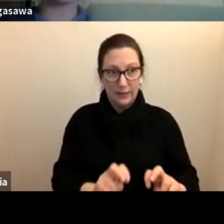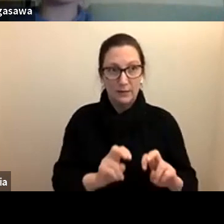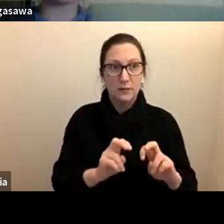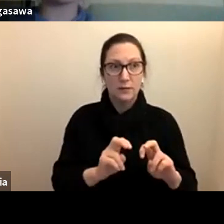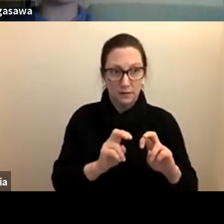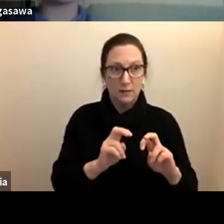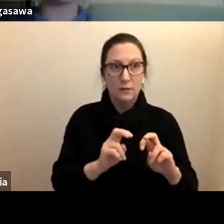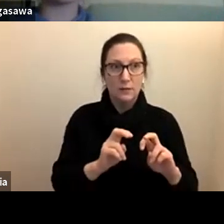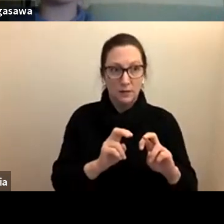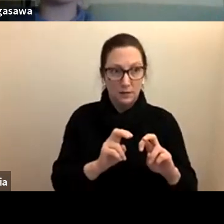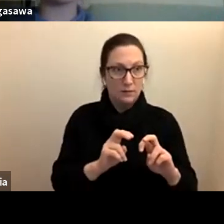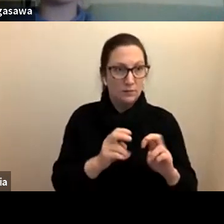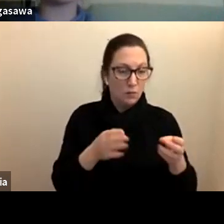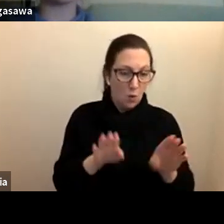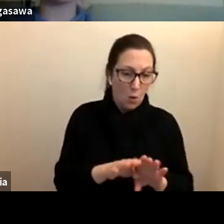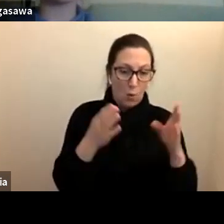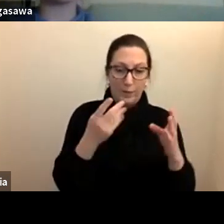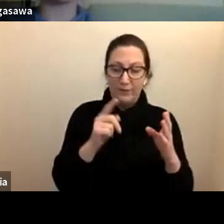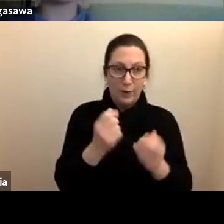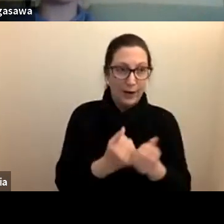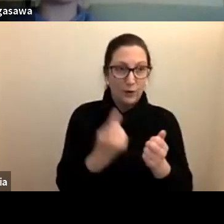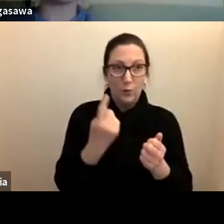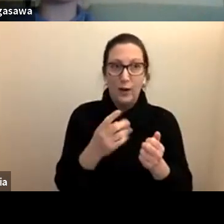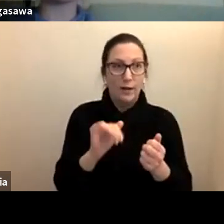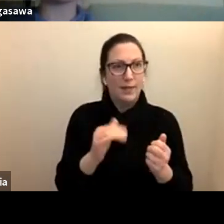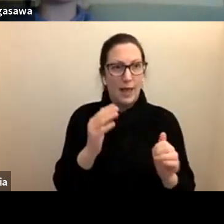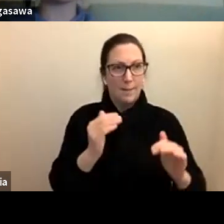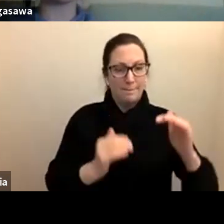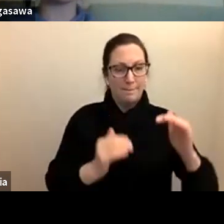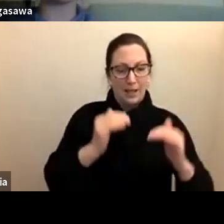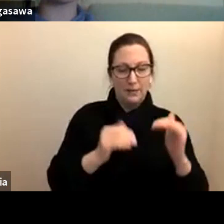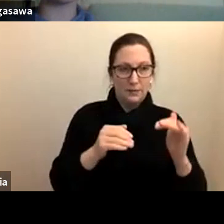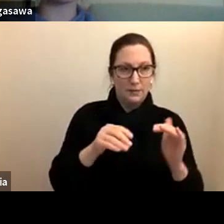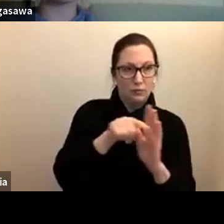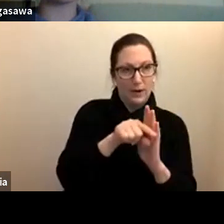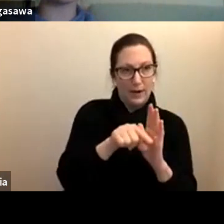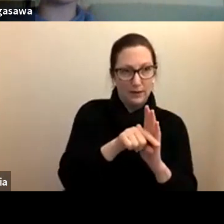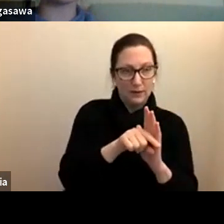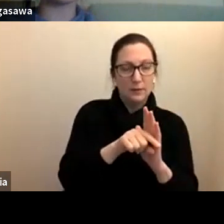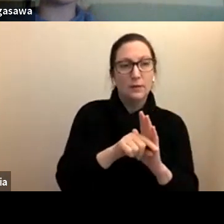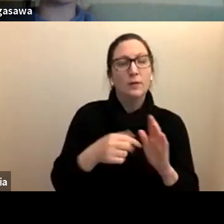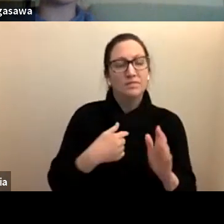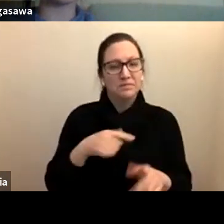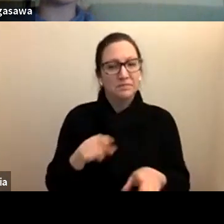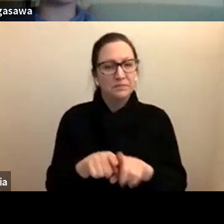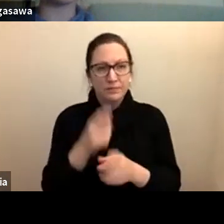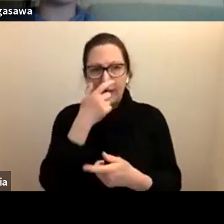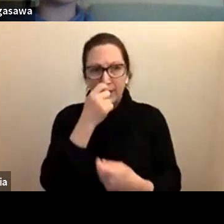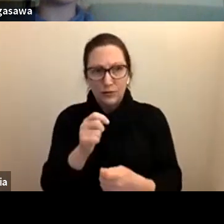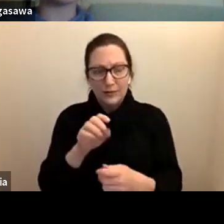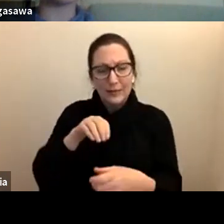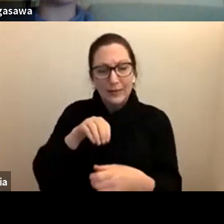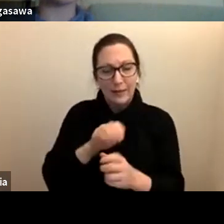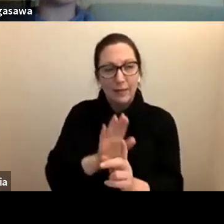everyone accesses. I think they said it balances out the grades, I think was their word. I was also just very interested in their point